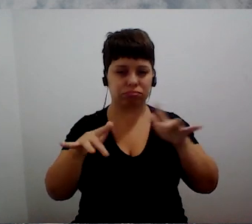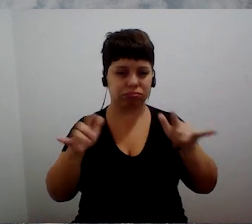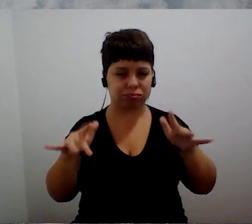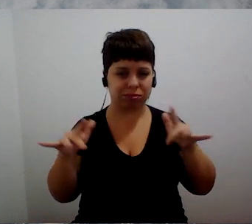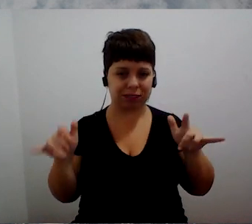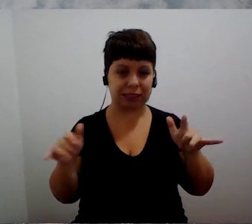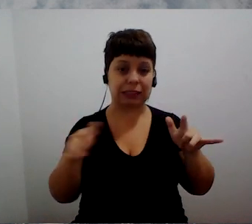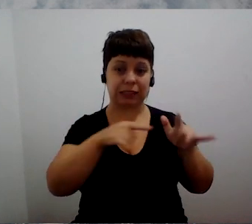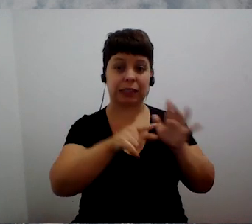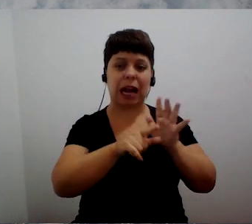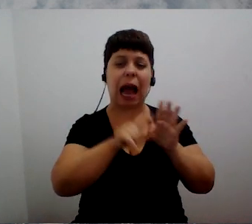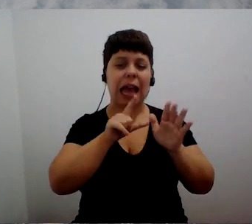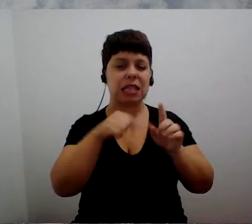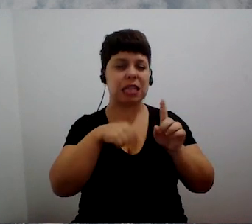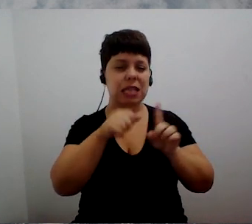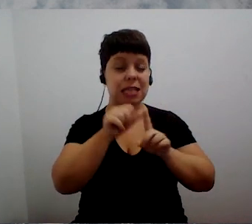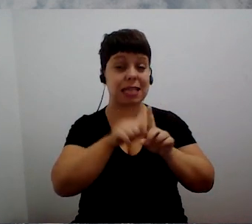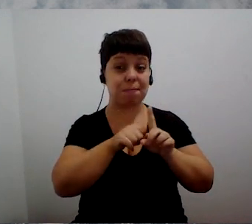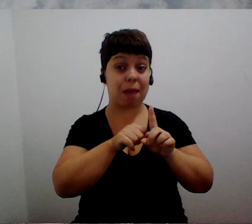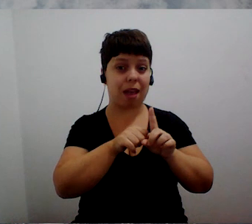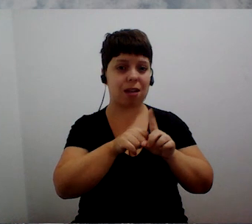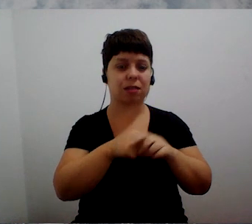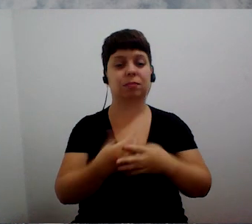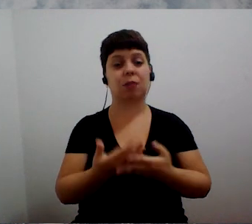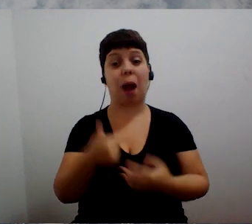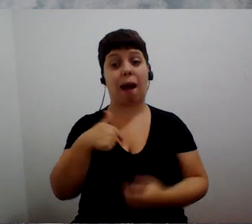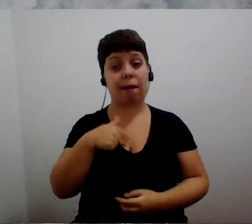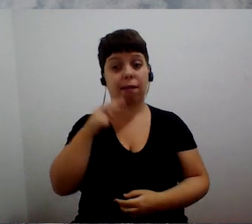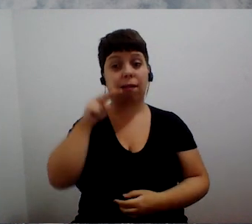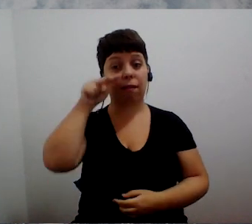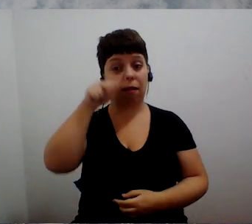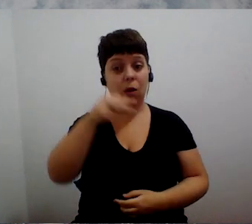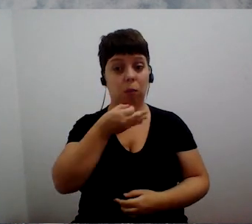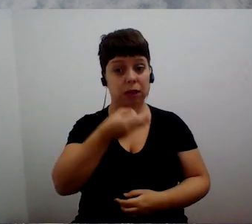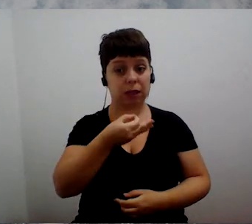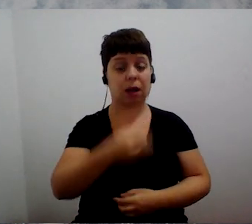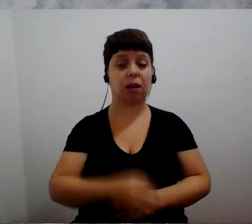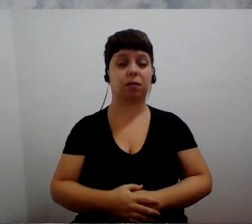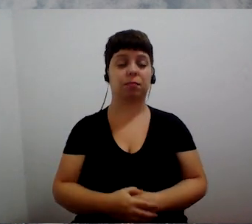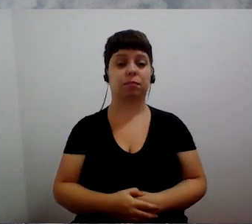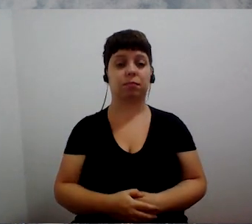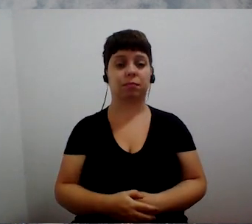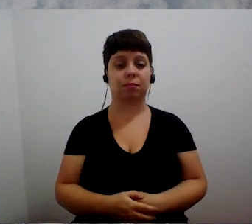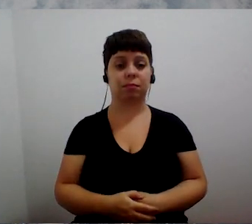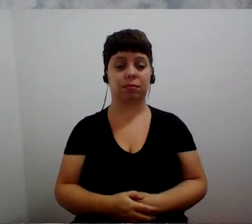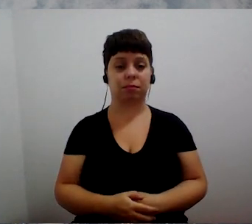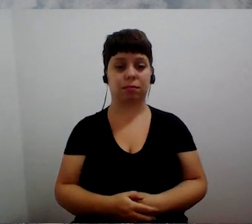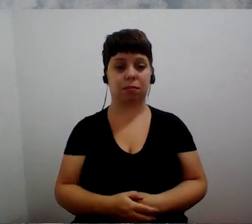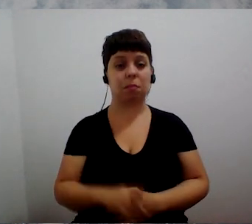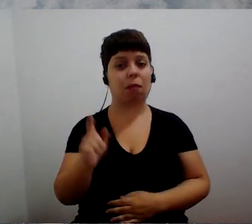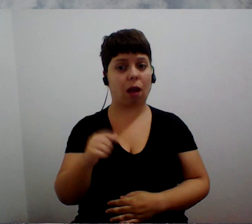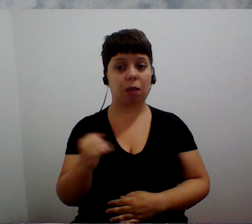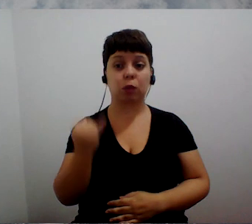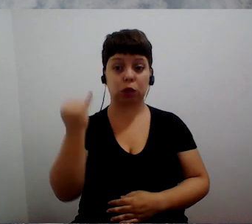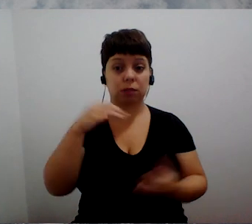ministerial conference on marine plastic litter and plastic pollution earlier this month. And from our point of